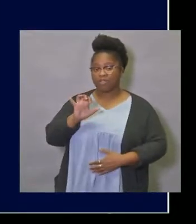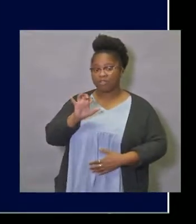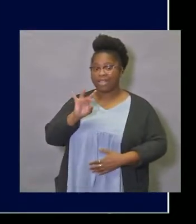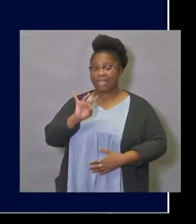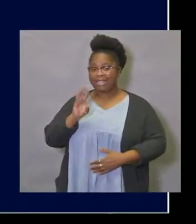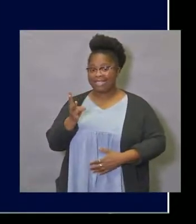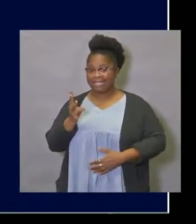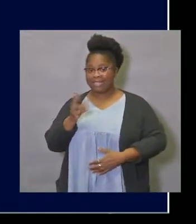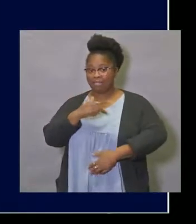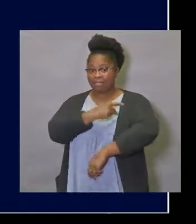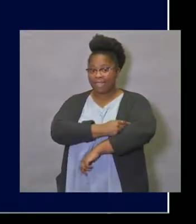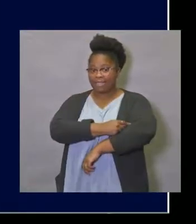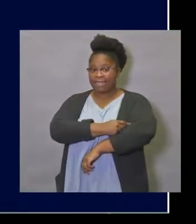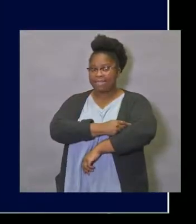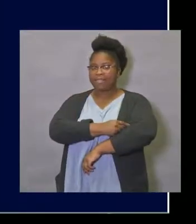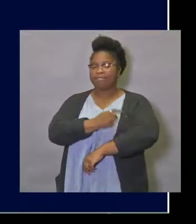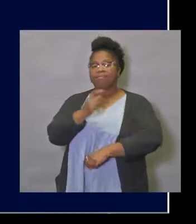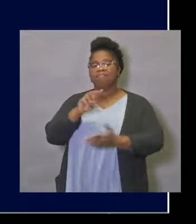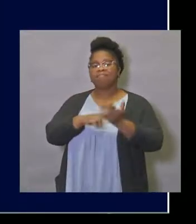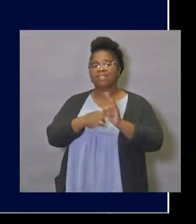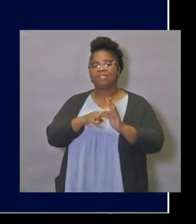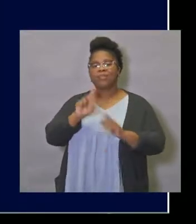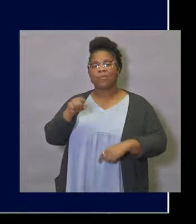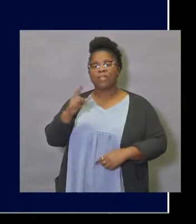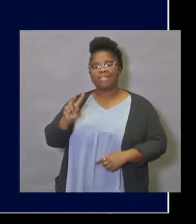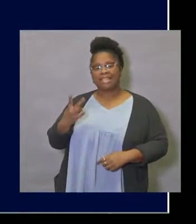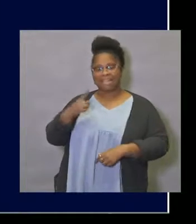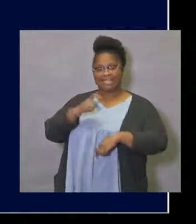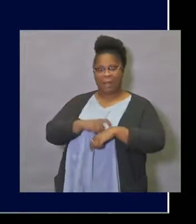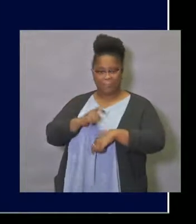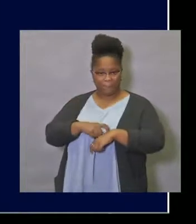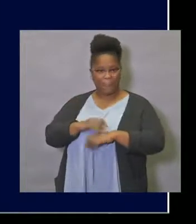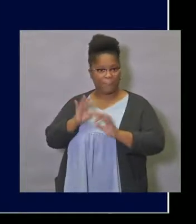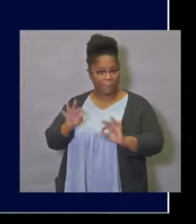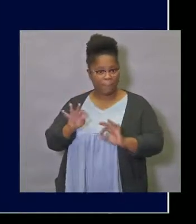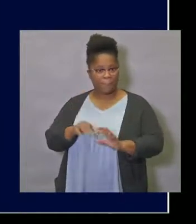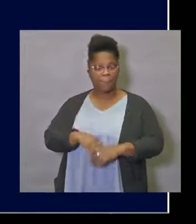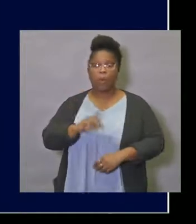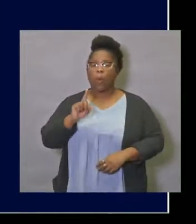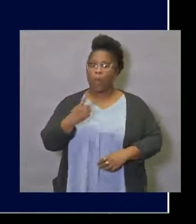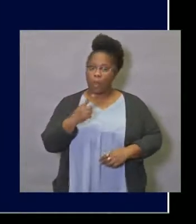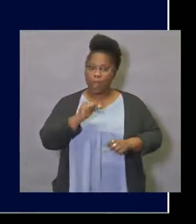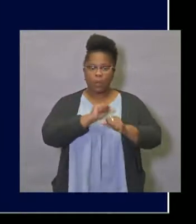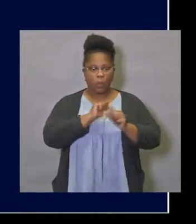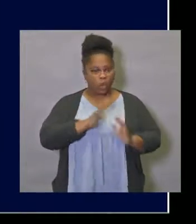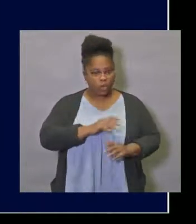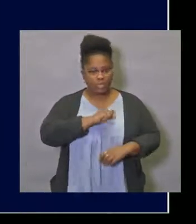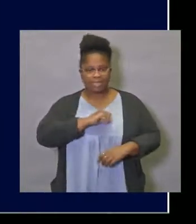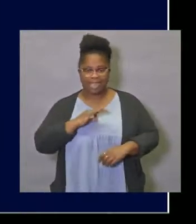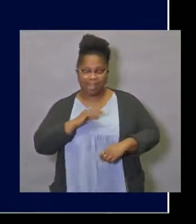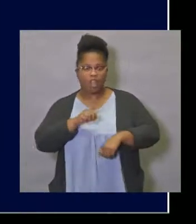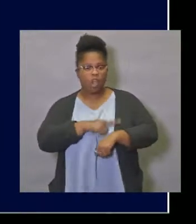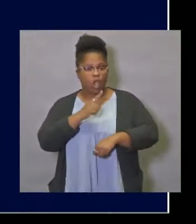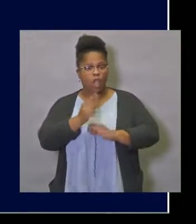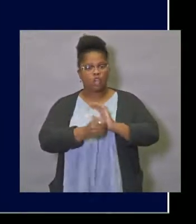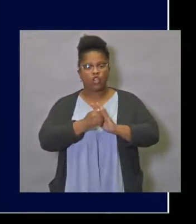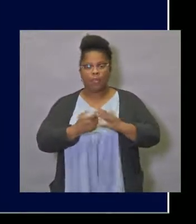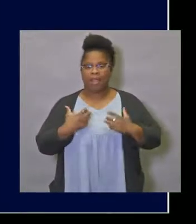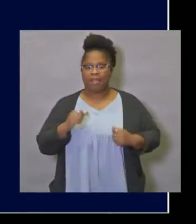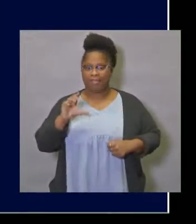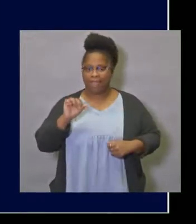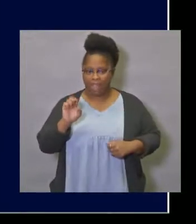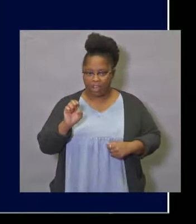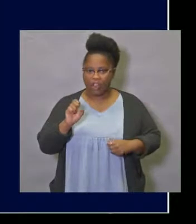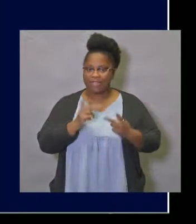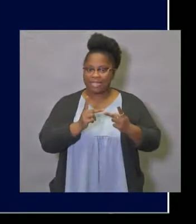513,586 were second doses. Currently, only healthcare workers, residents and staff at long-term care facilities, and people who are